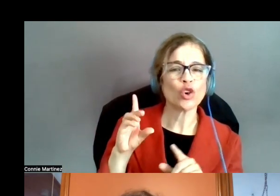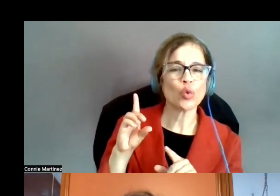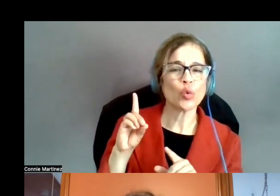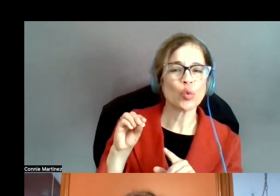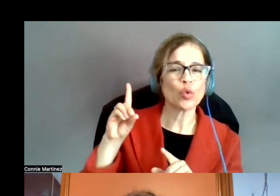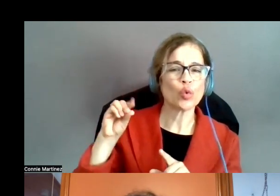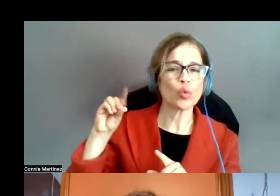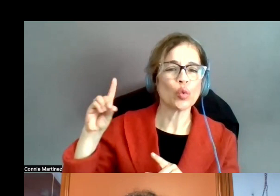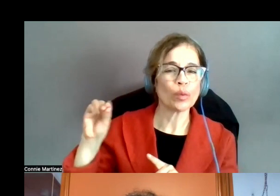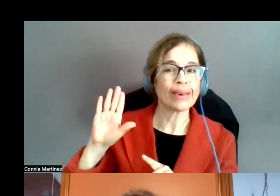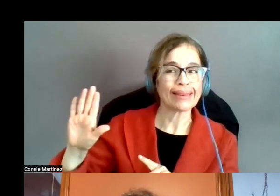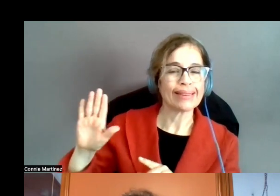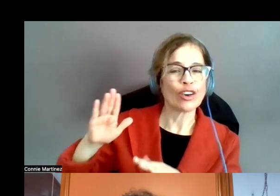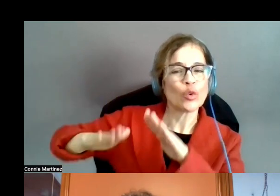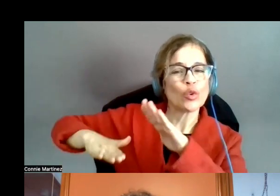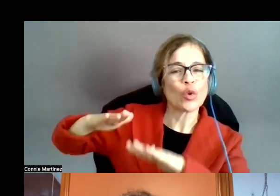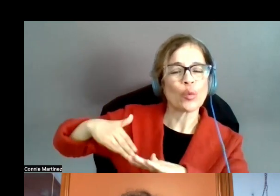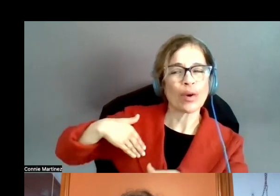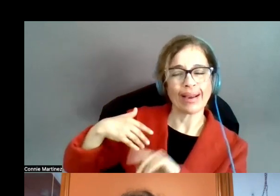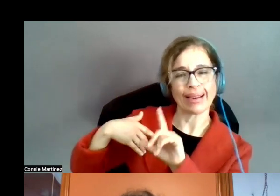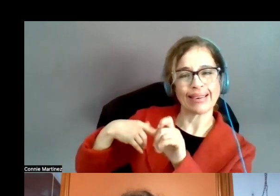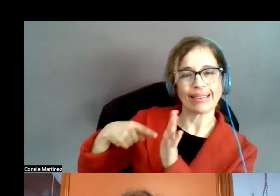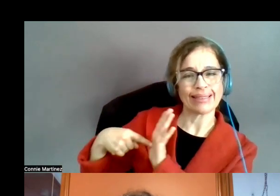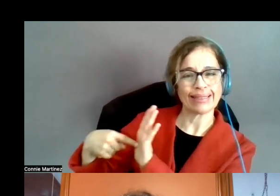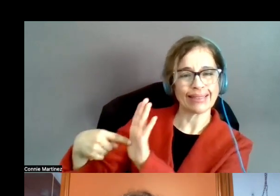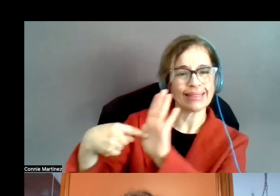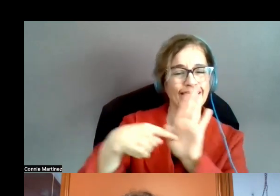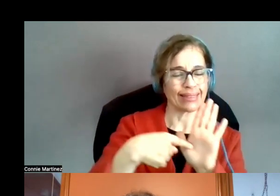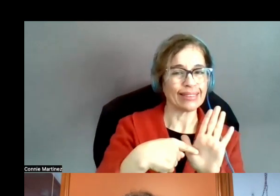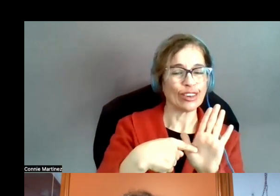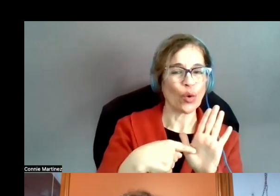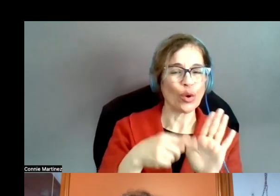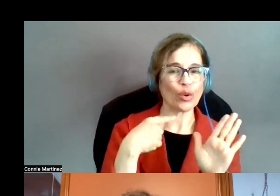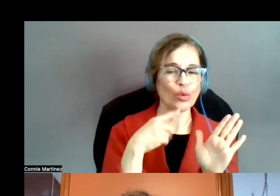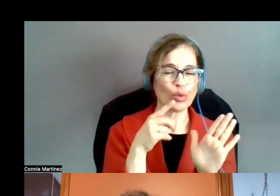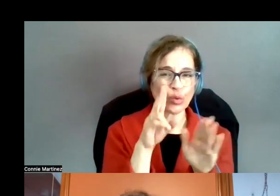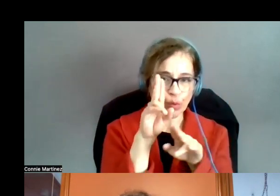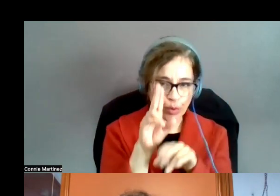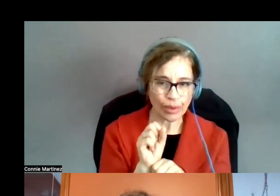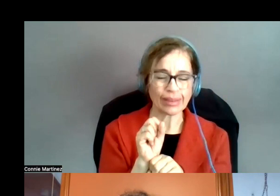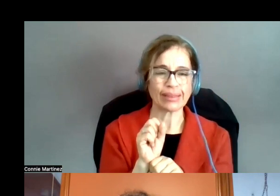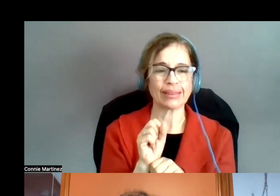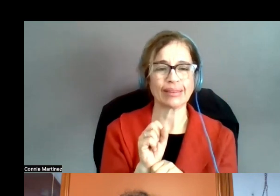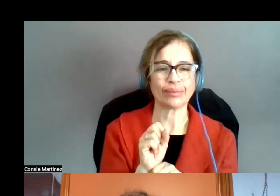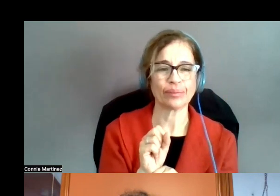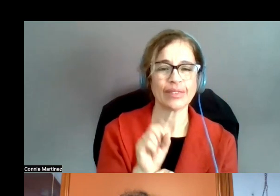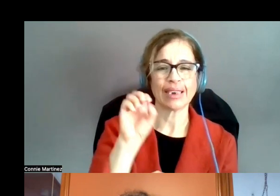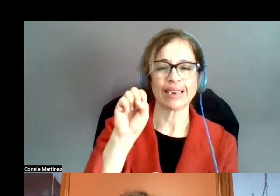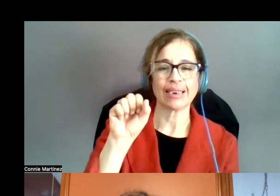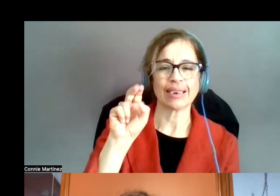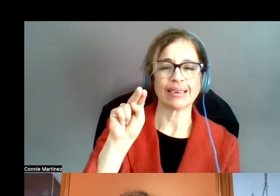that type of, it's his drum. So I asked him to demonstrate, like, and I asked, this is still used in Senegal,